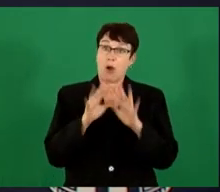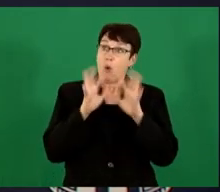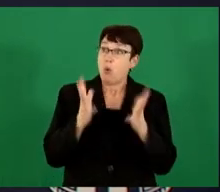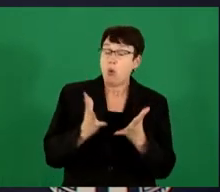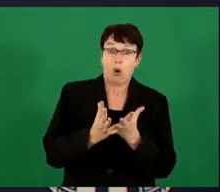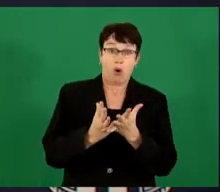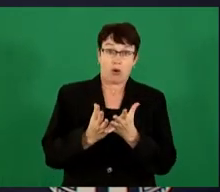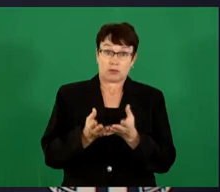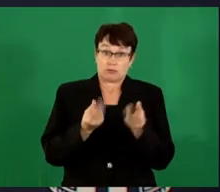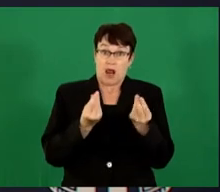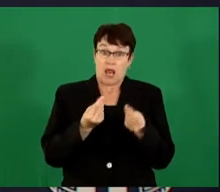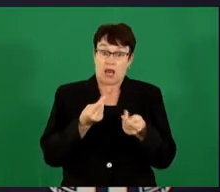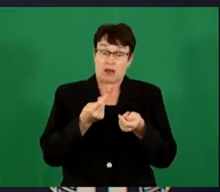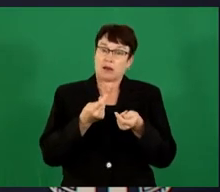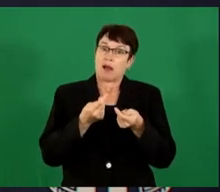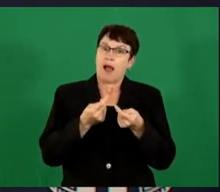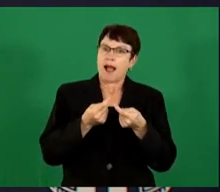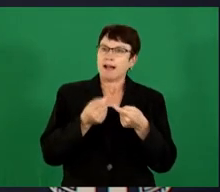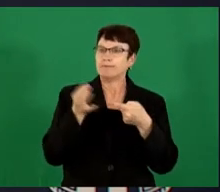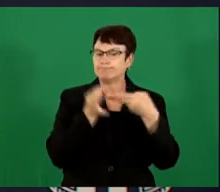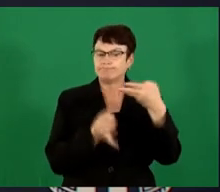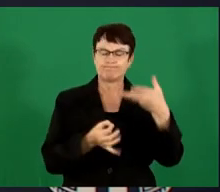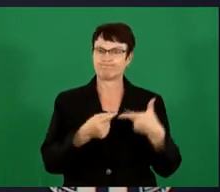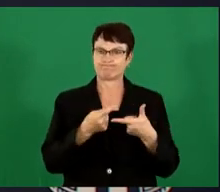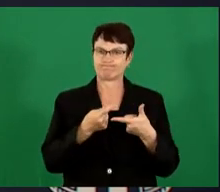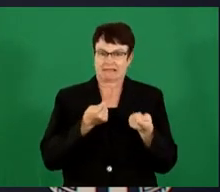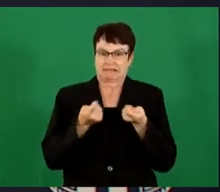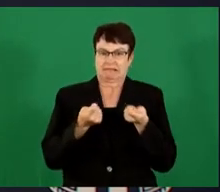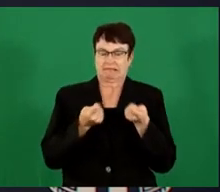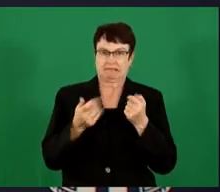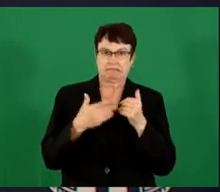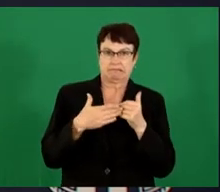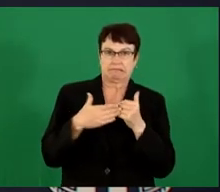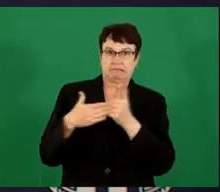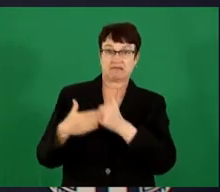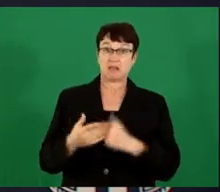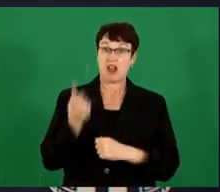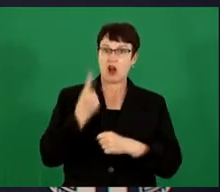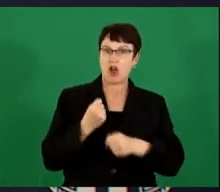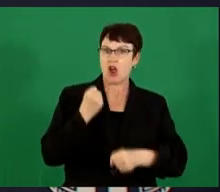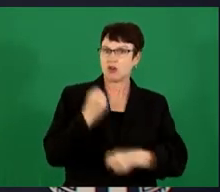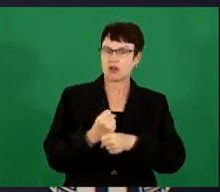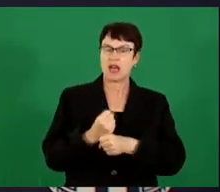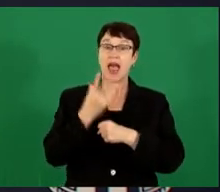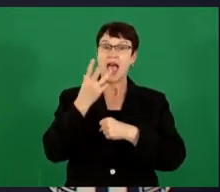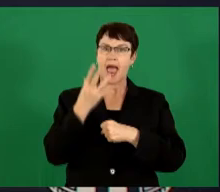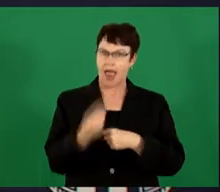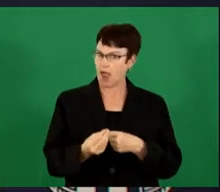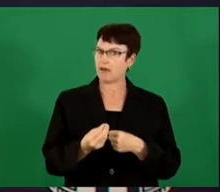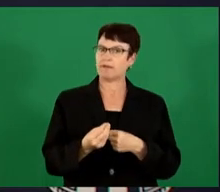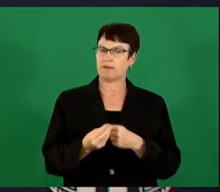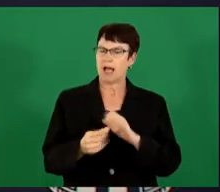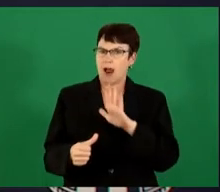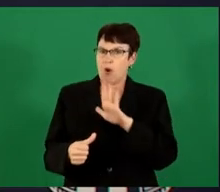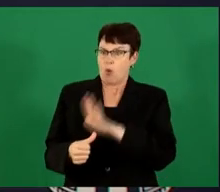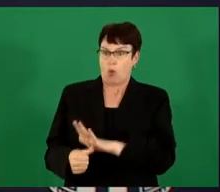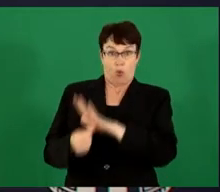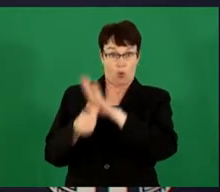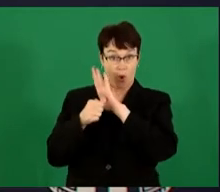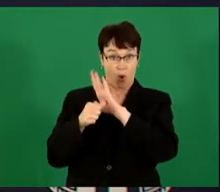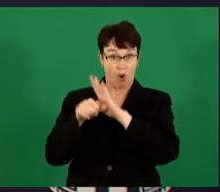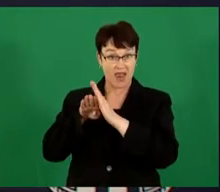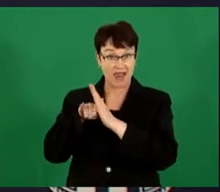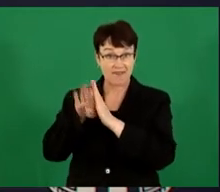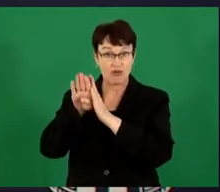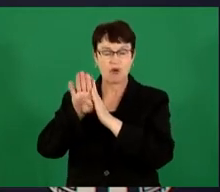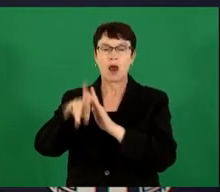Last year, higher than expected headline inflation and rising core inflation led major